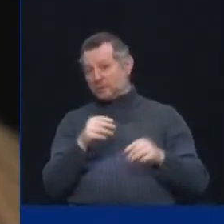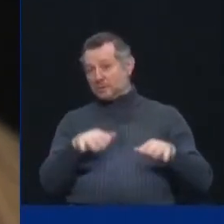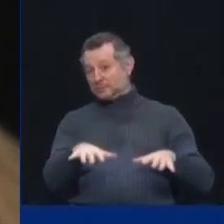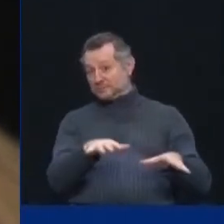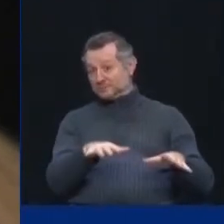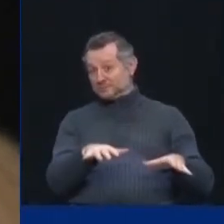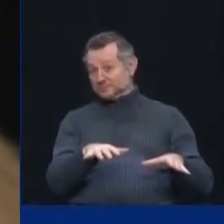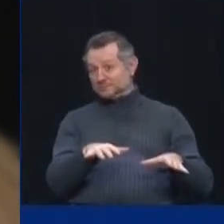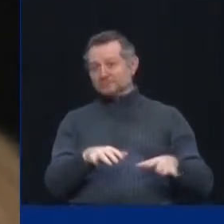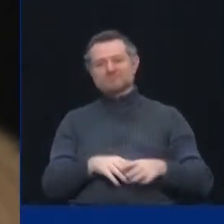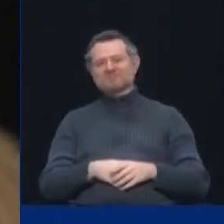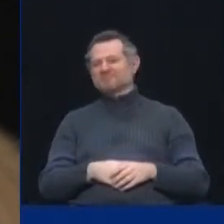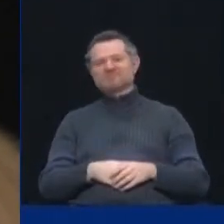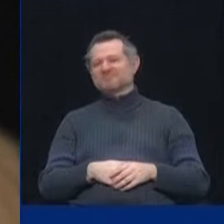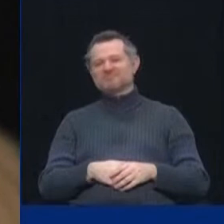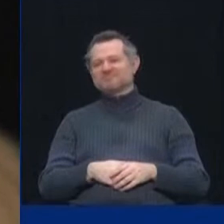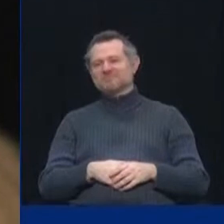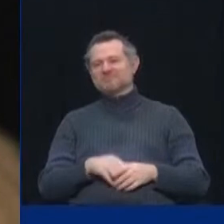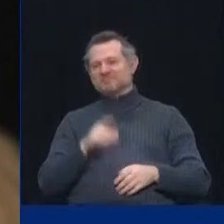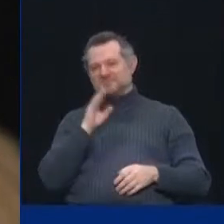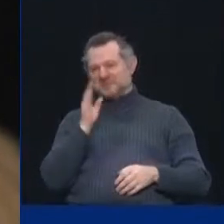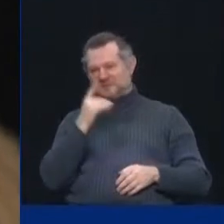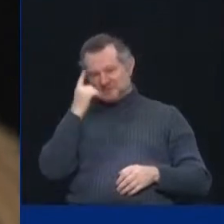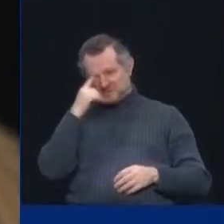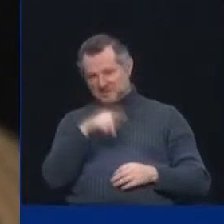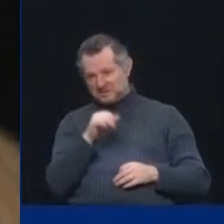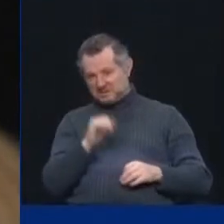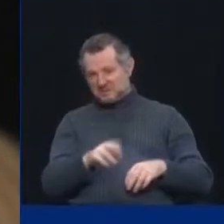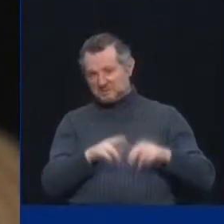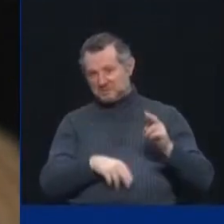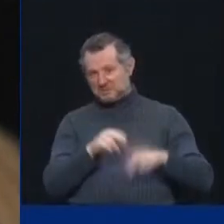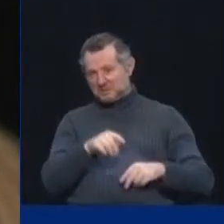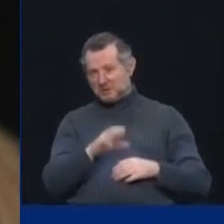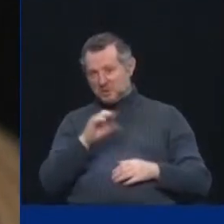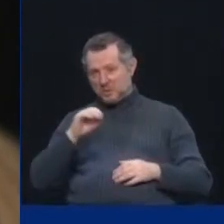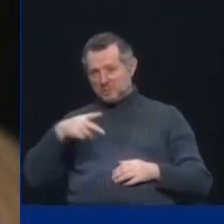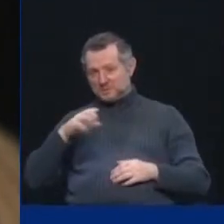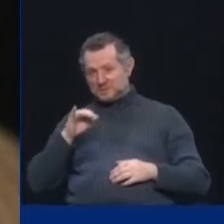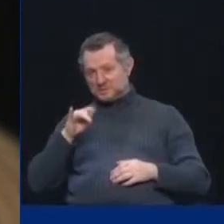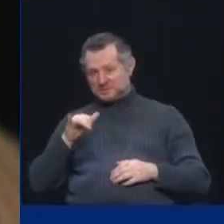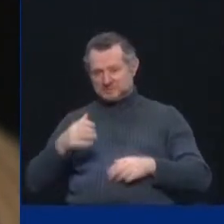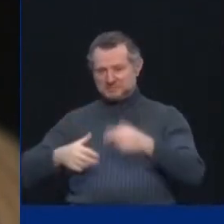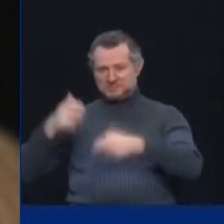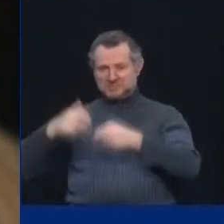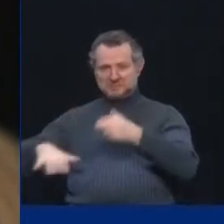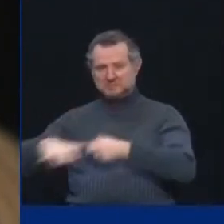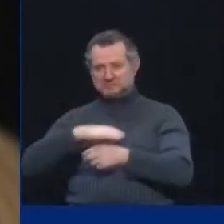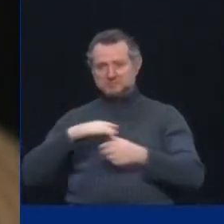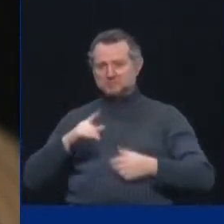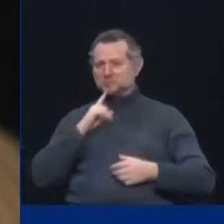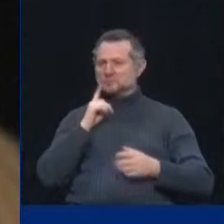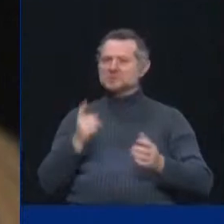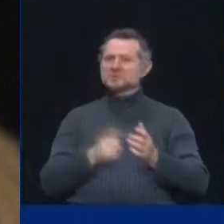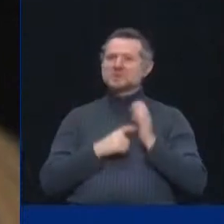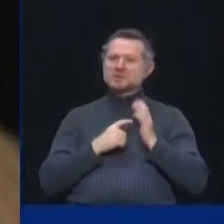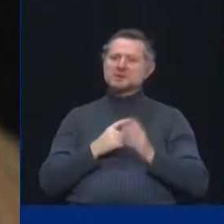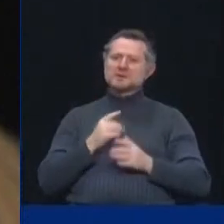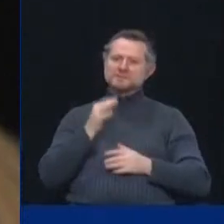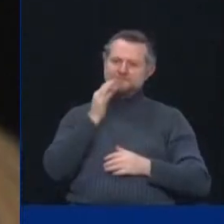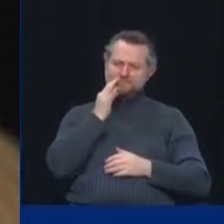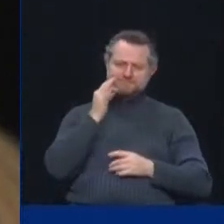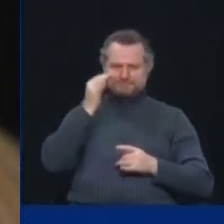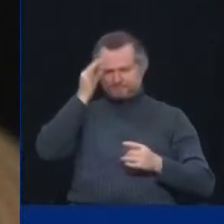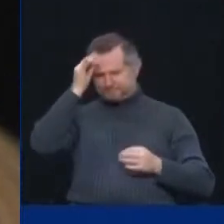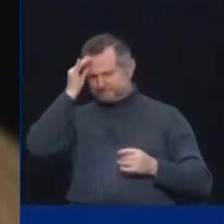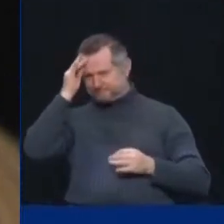never been able to believe that Co-op City could be built. So it takes ingenuity. It takes dedication. But